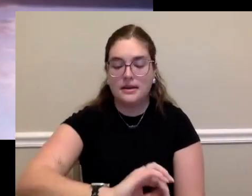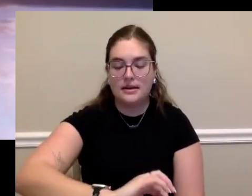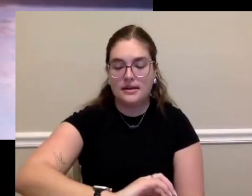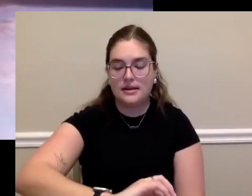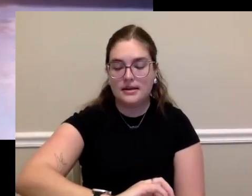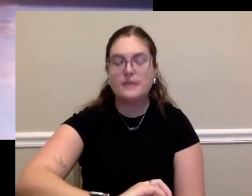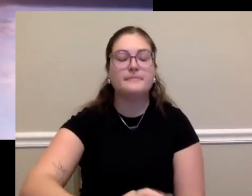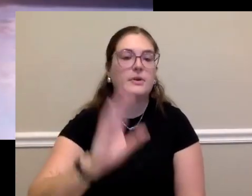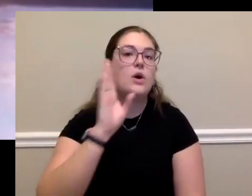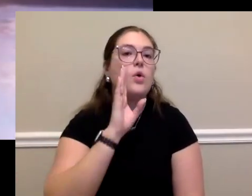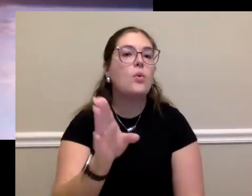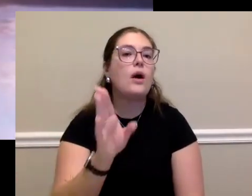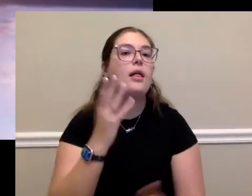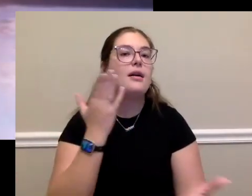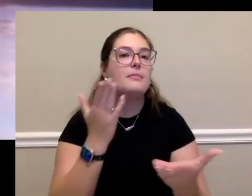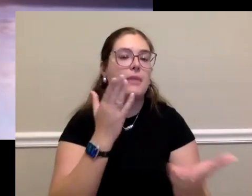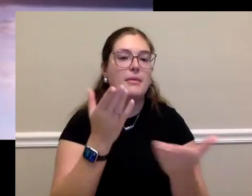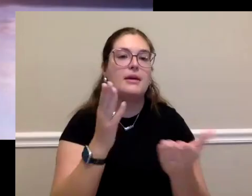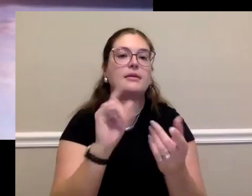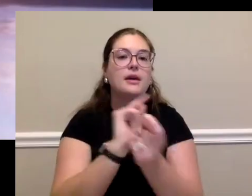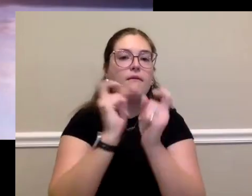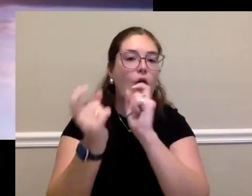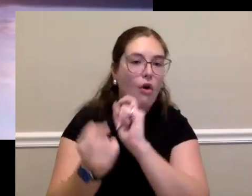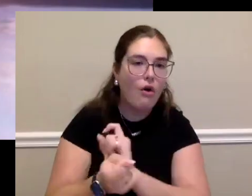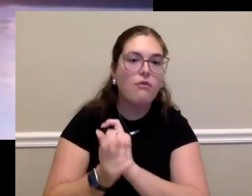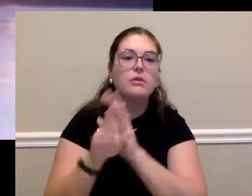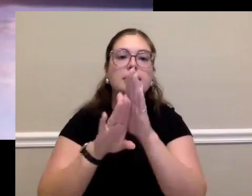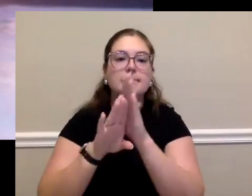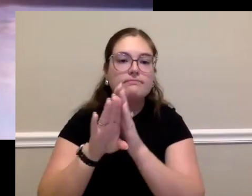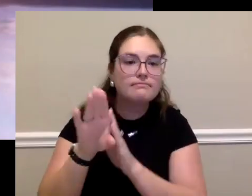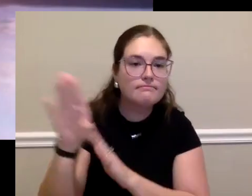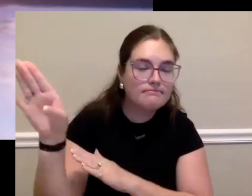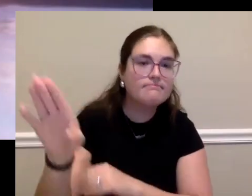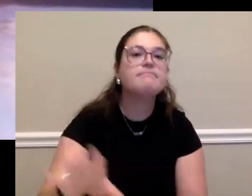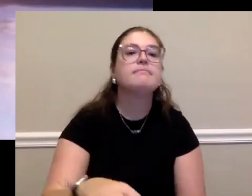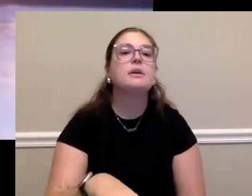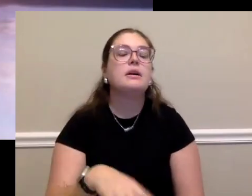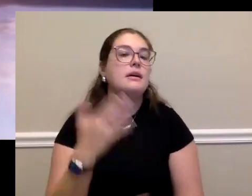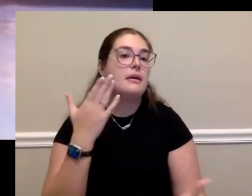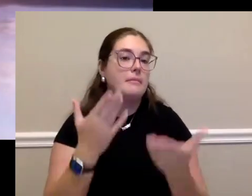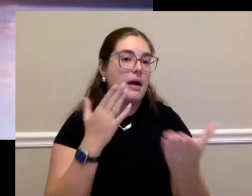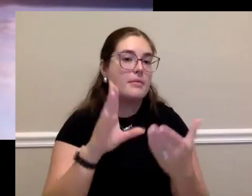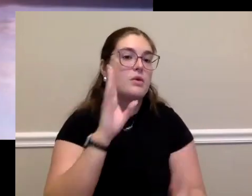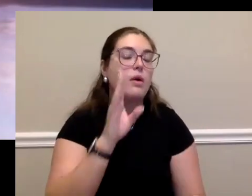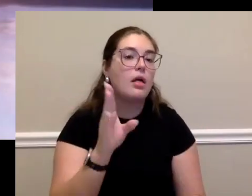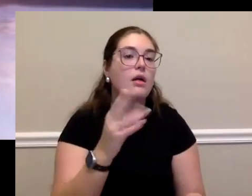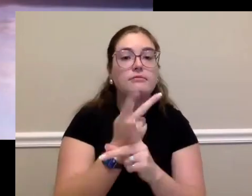hopefully evolve in the Spanish language, evolve among Spanish speakers. At some point, we might come up with a